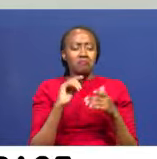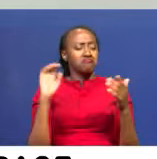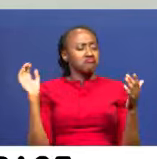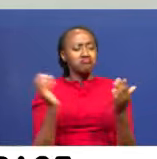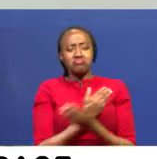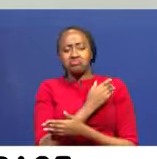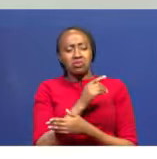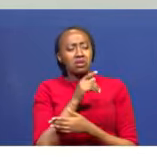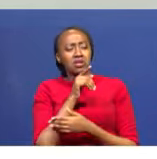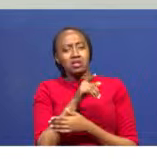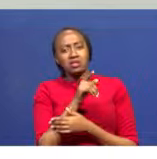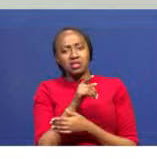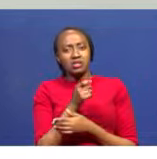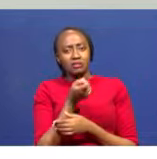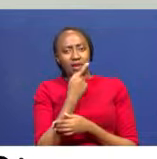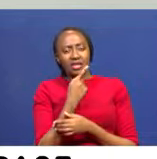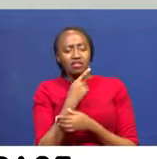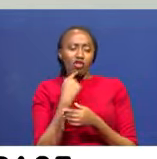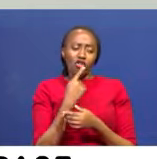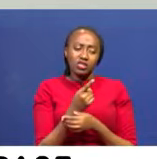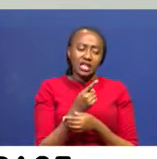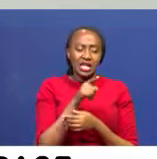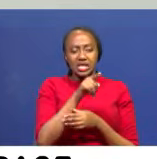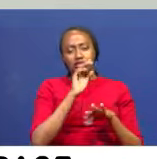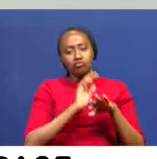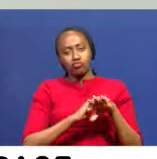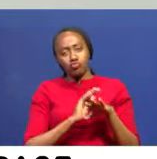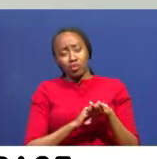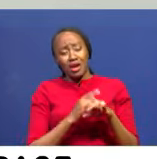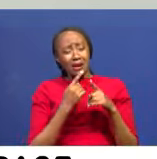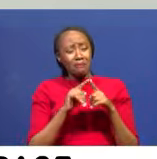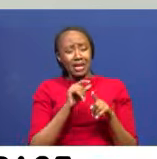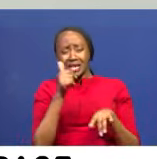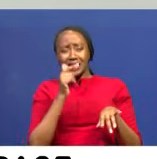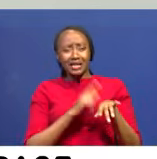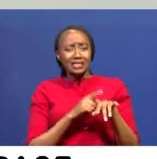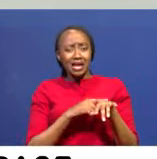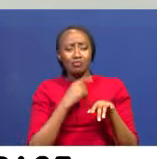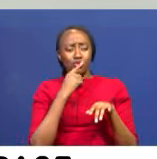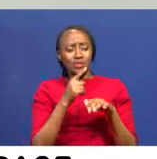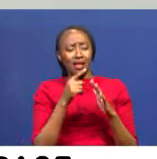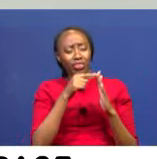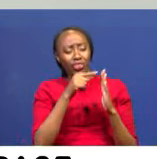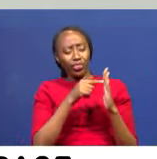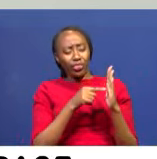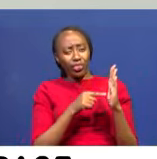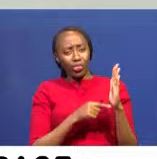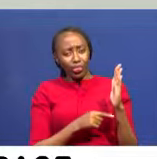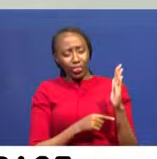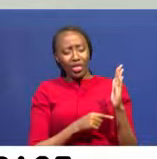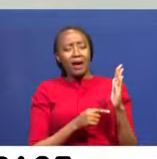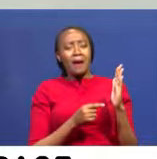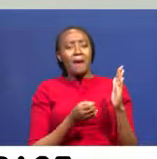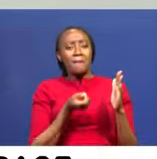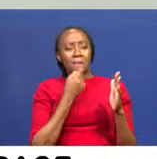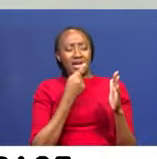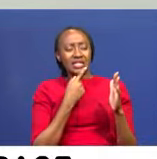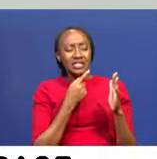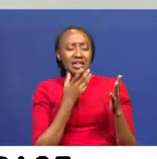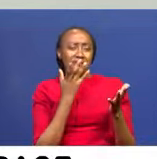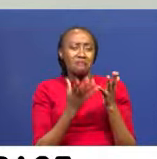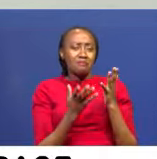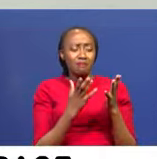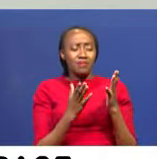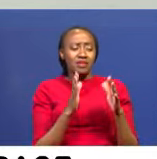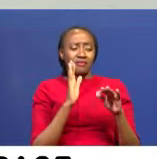country. Yes. So in terms of ensuring these illicit prescriptions of drugs do not reach the consumer at the end of the day, what